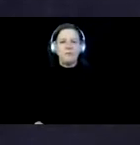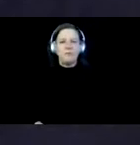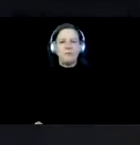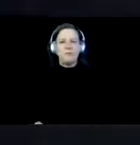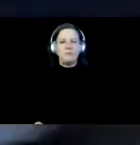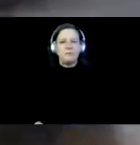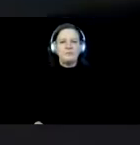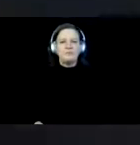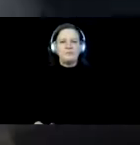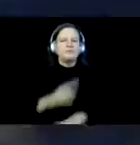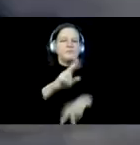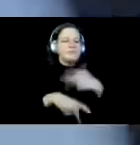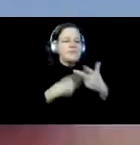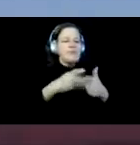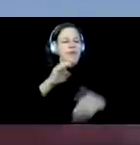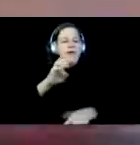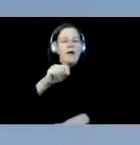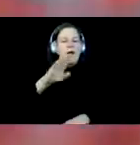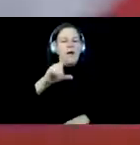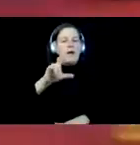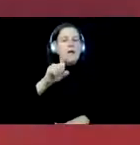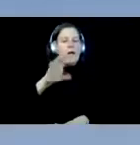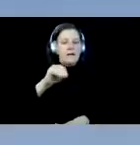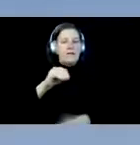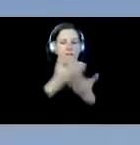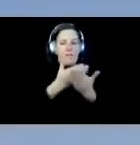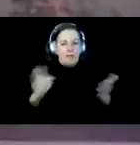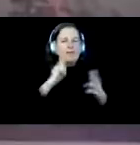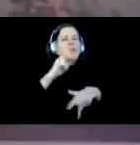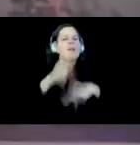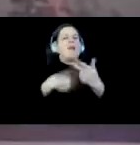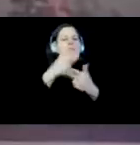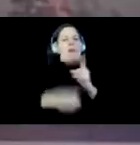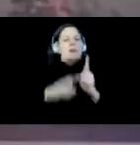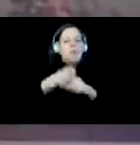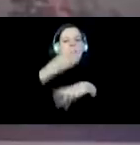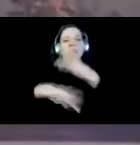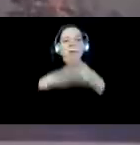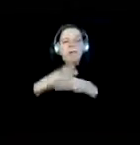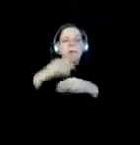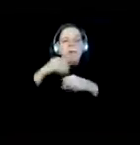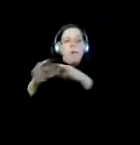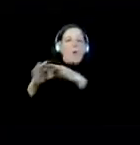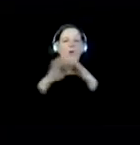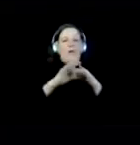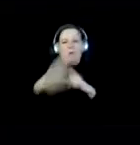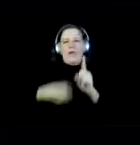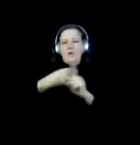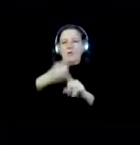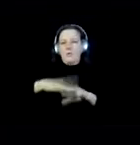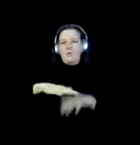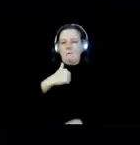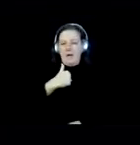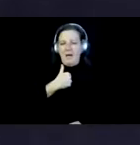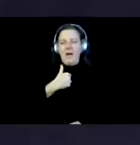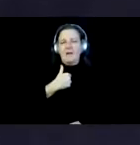A kind of metabolism of the object. The desire to have some impact on the world in relation to its impact on me. The